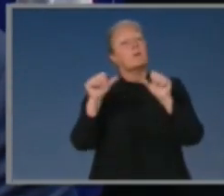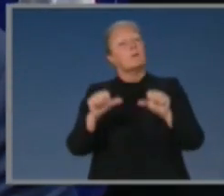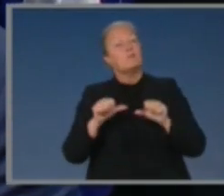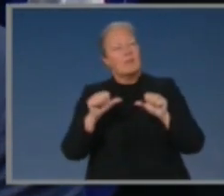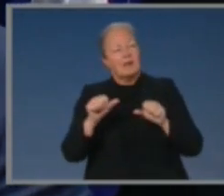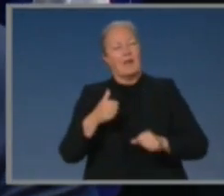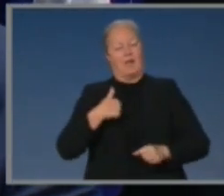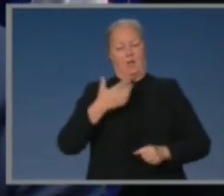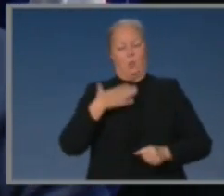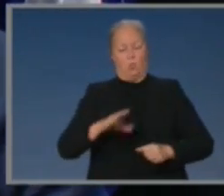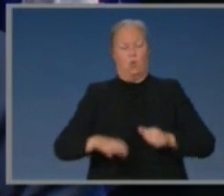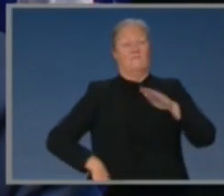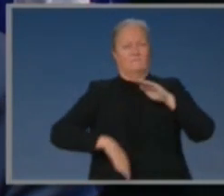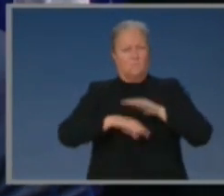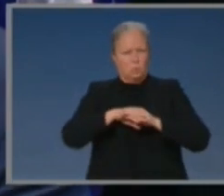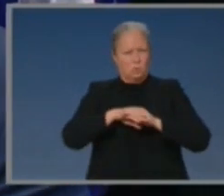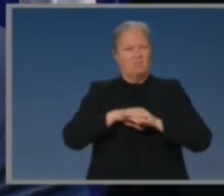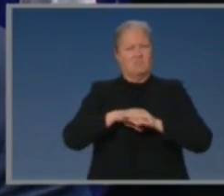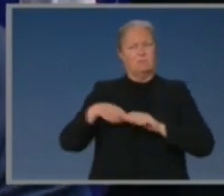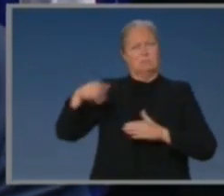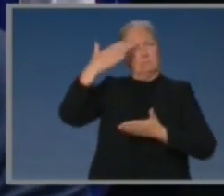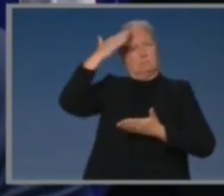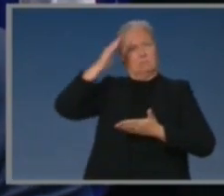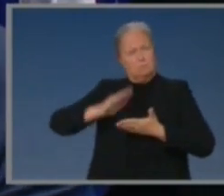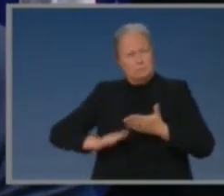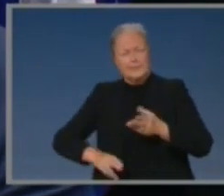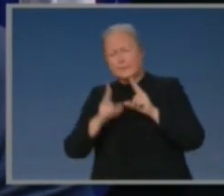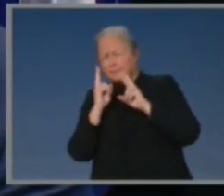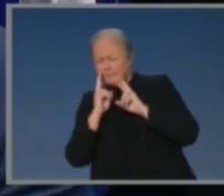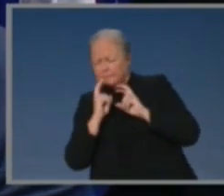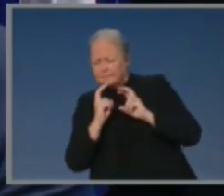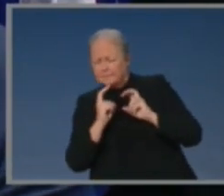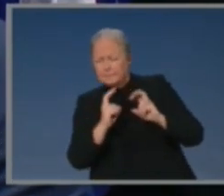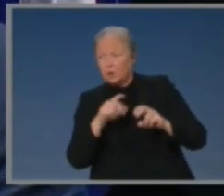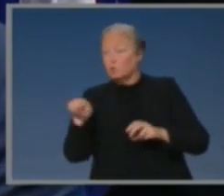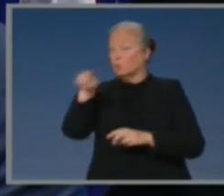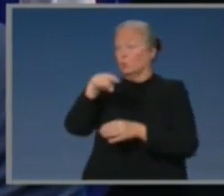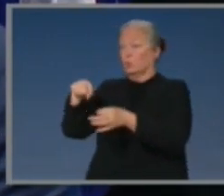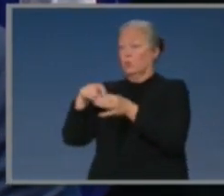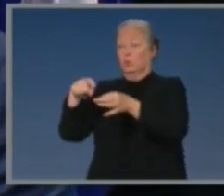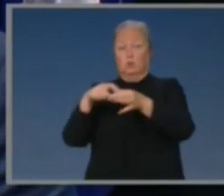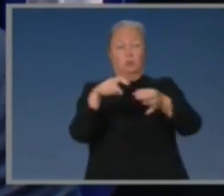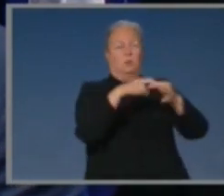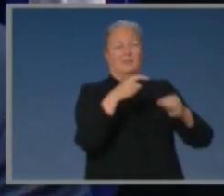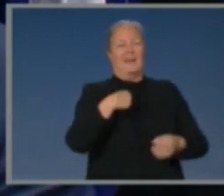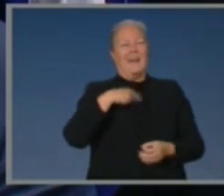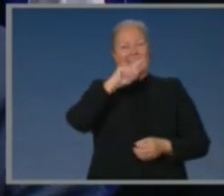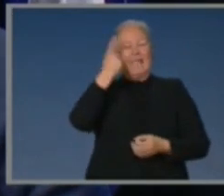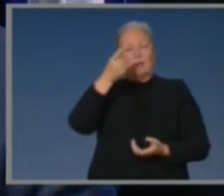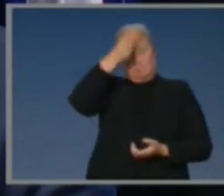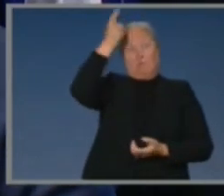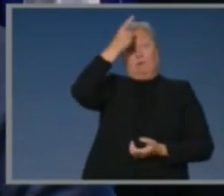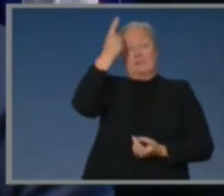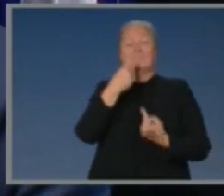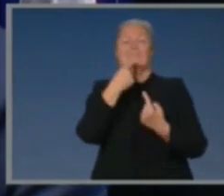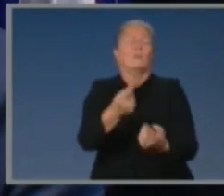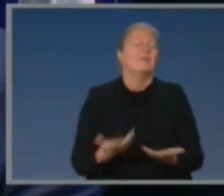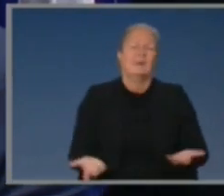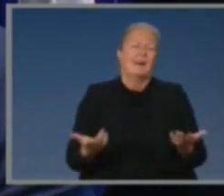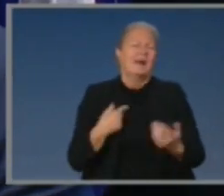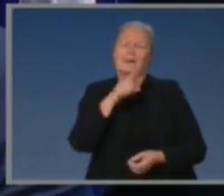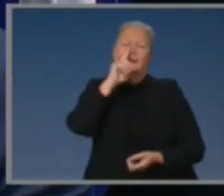assessment and review of these questions. I don't want to express an opinion about it. I want to know. And I